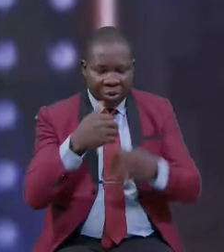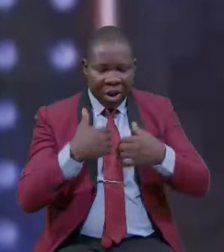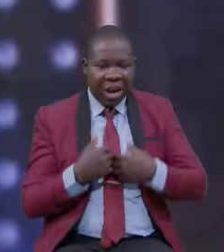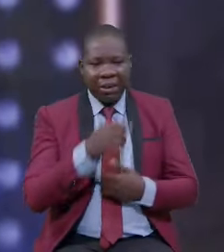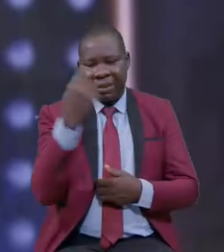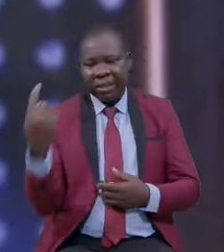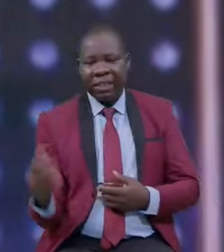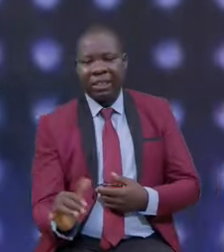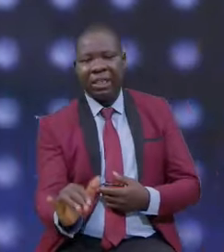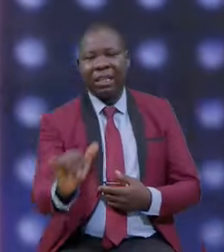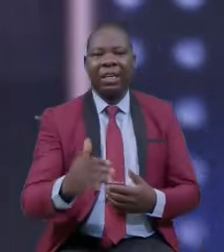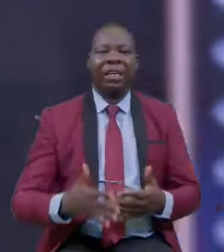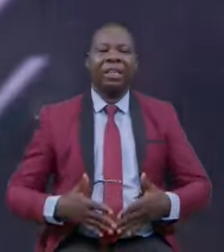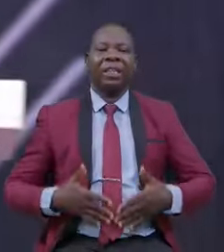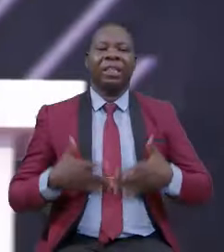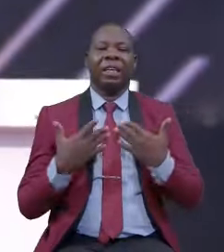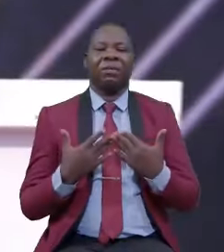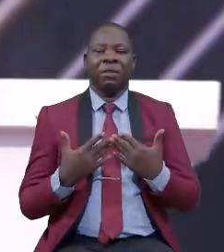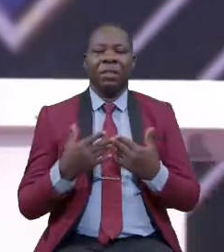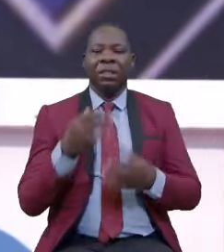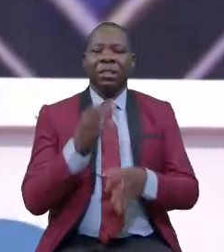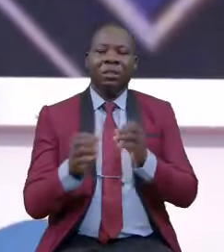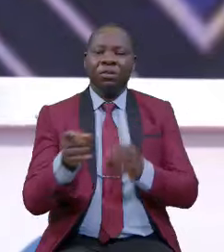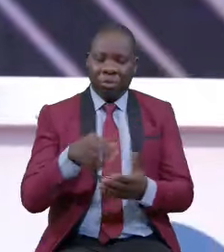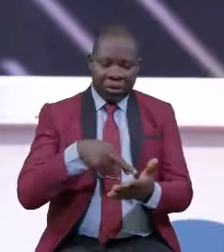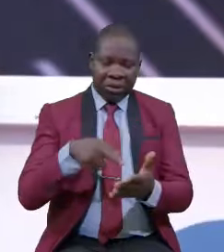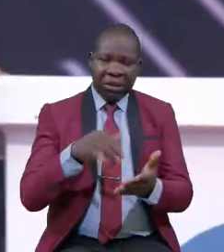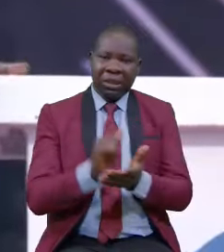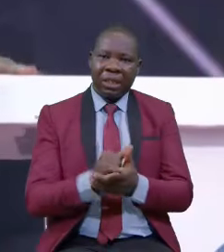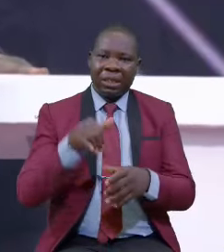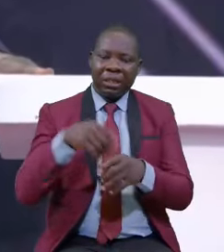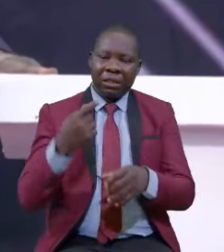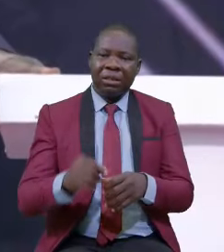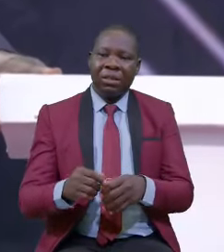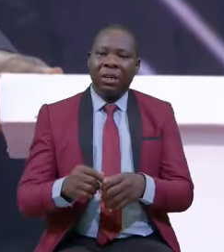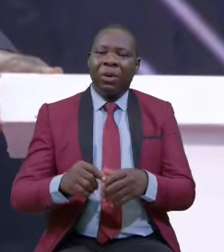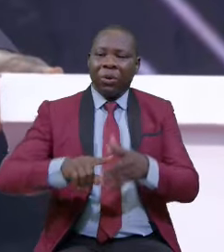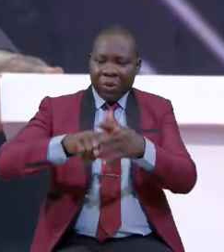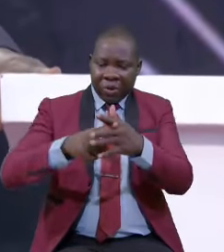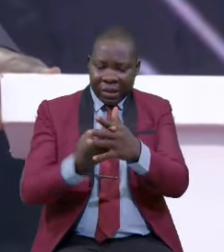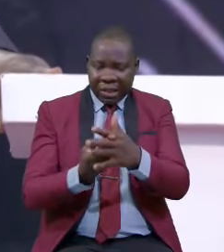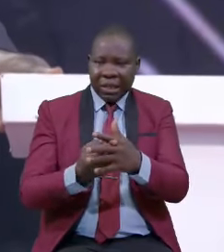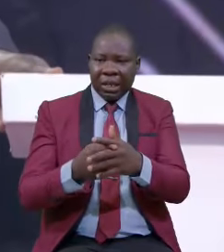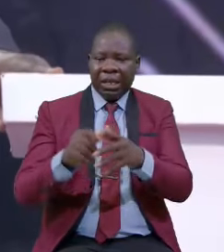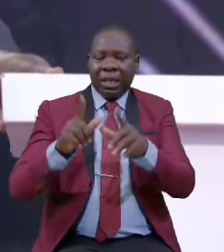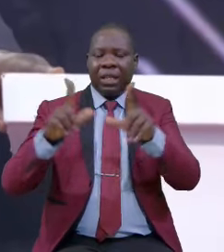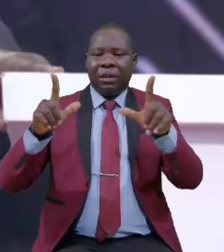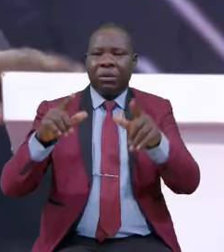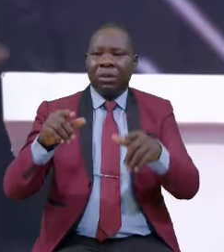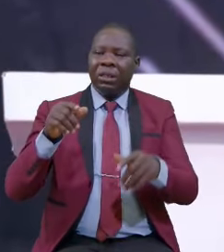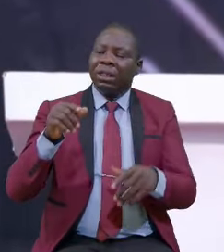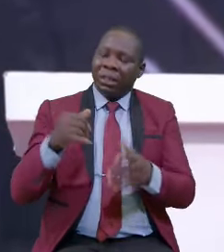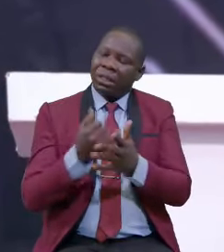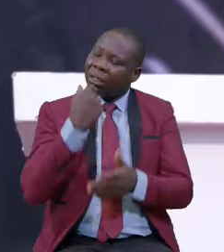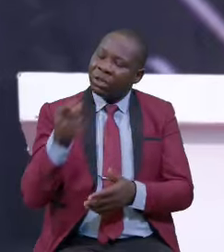English language, you say you assume, but no. In the original, it says you assuredly have eternal